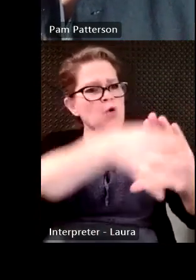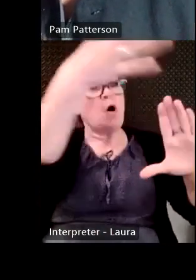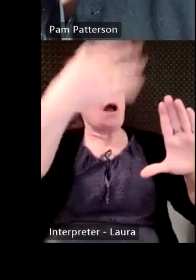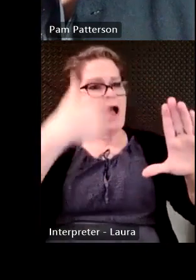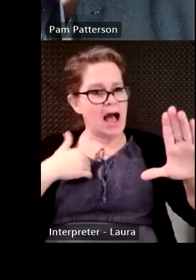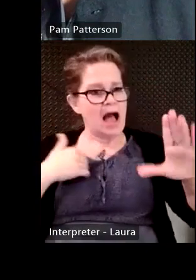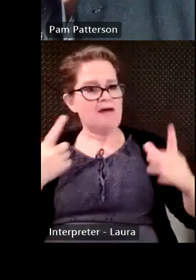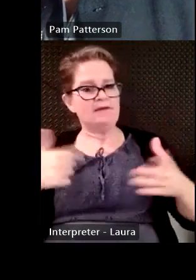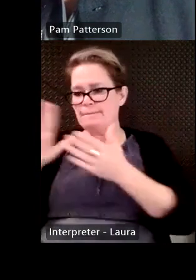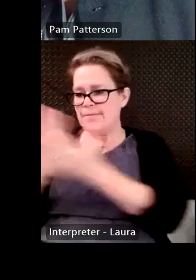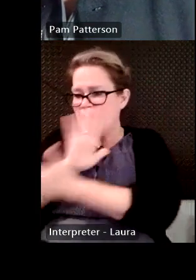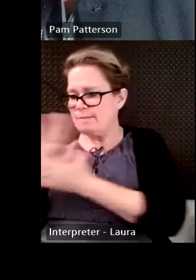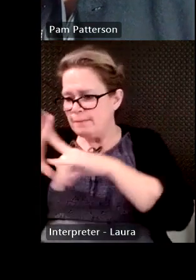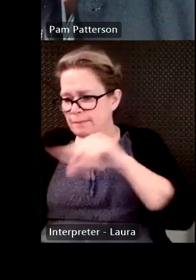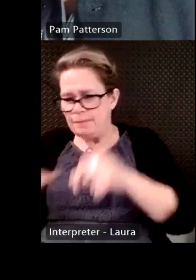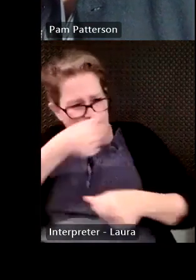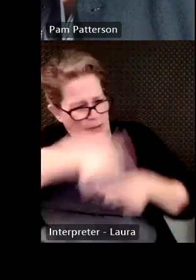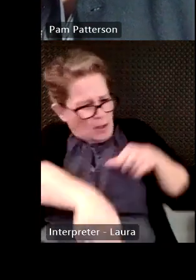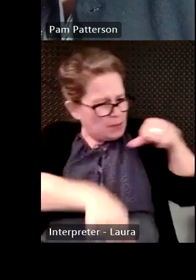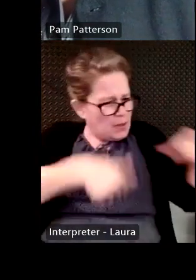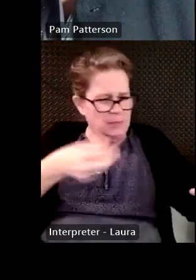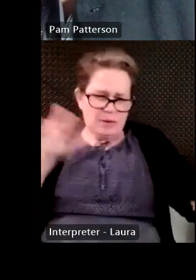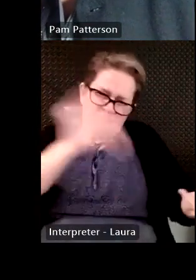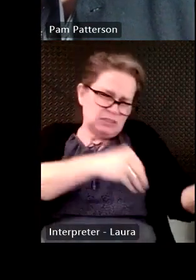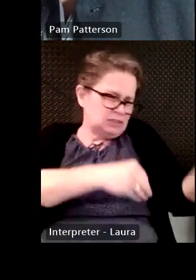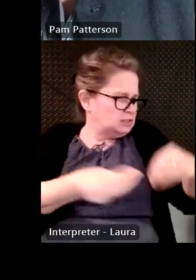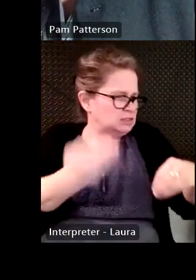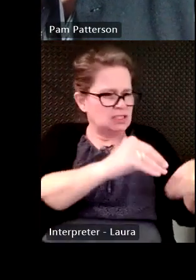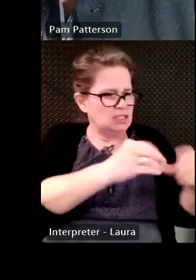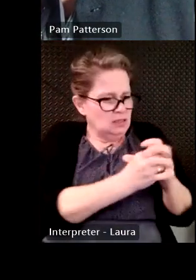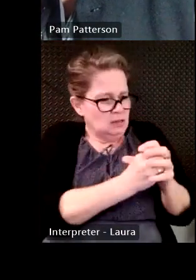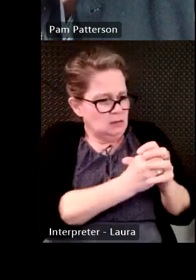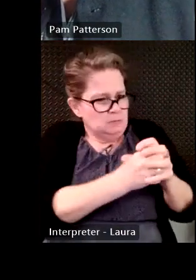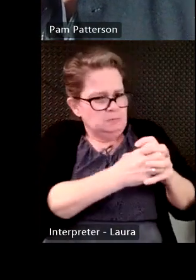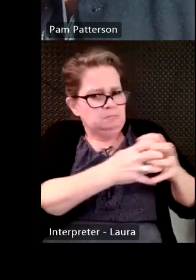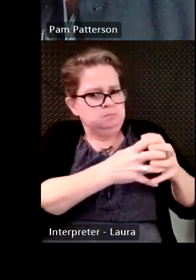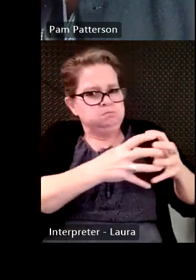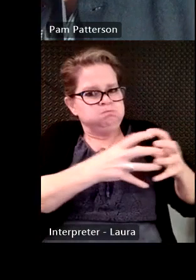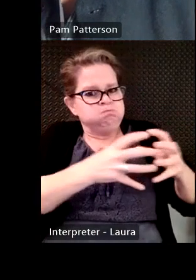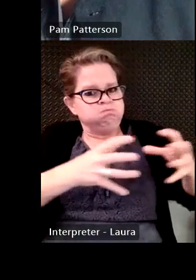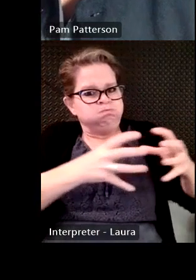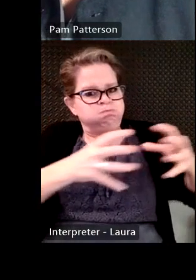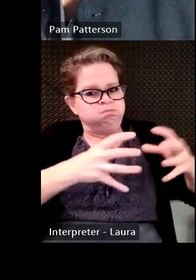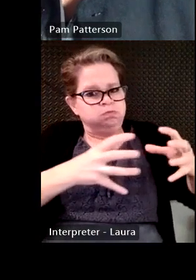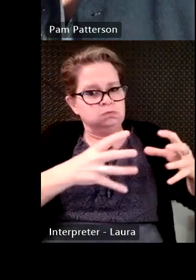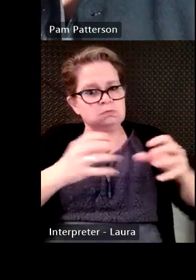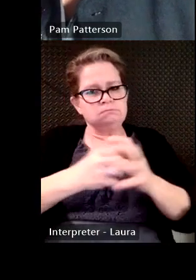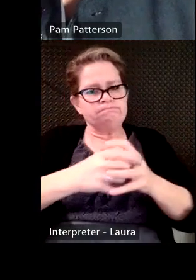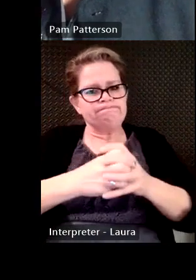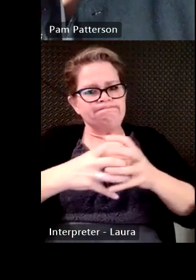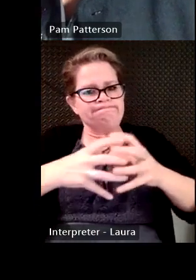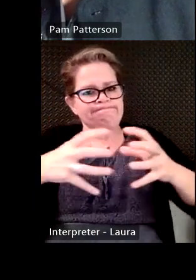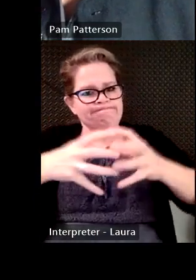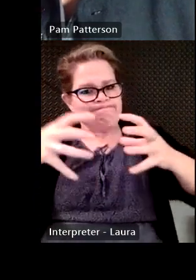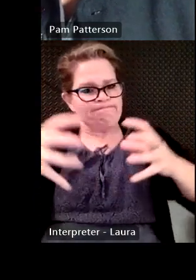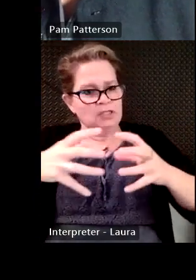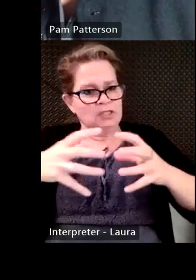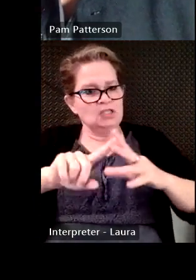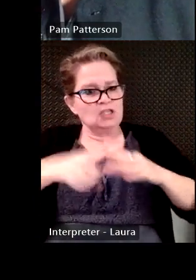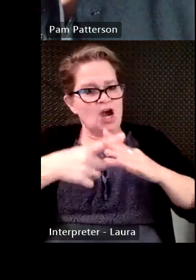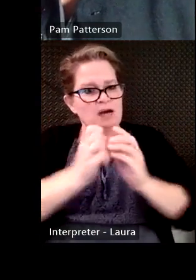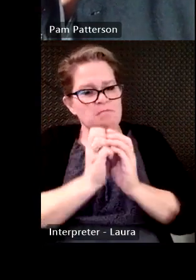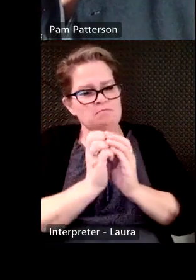at the seams, its hands and fingers starting to fray and disintegrate. This unintentional breakdown caused